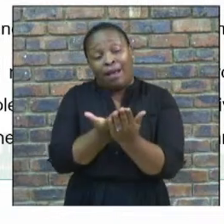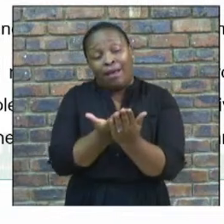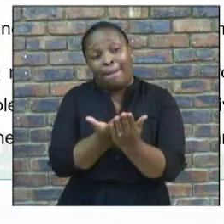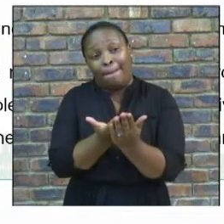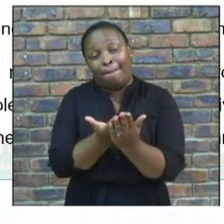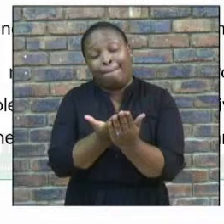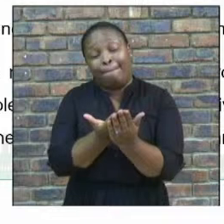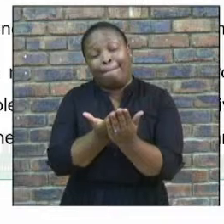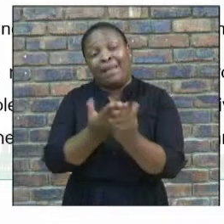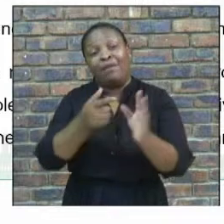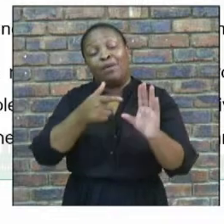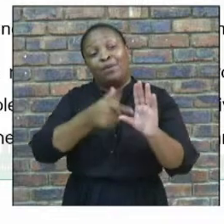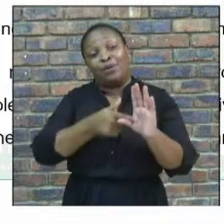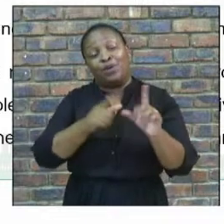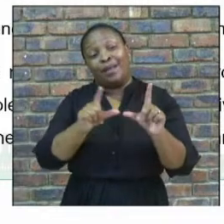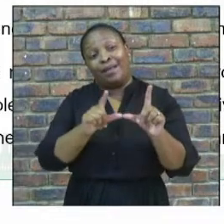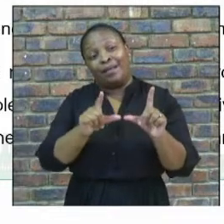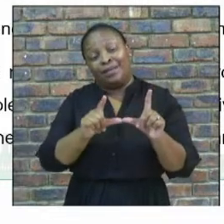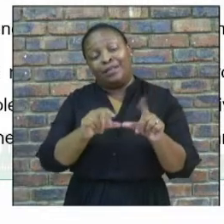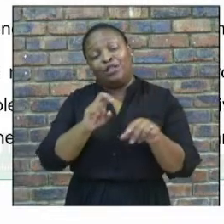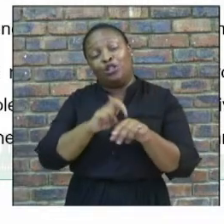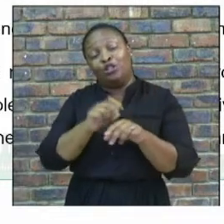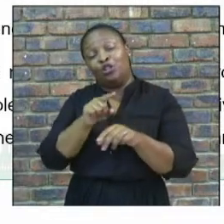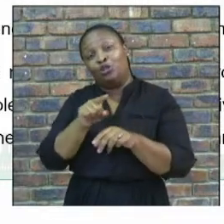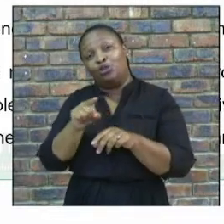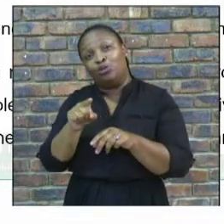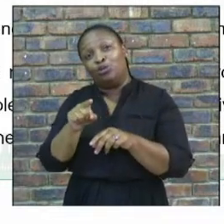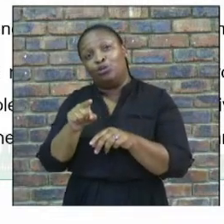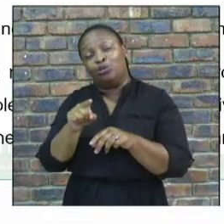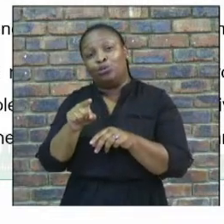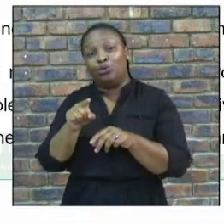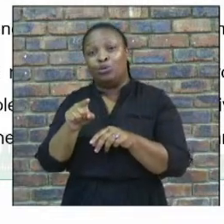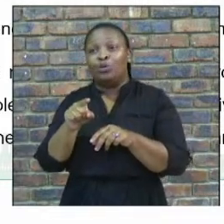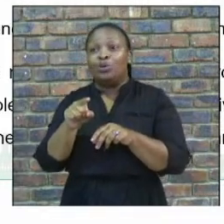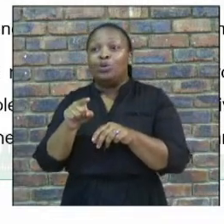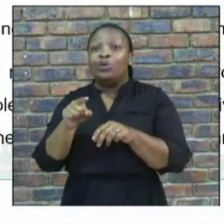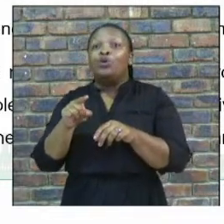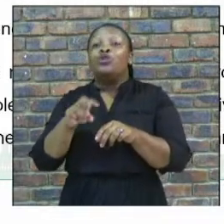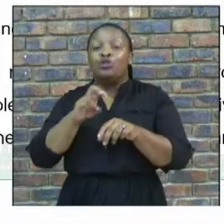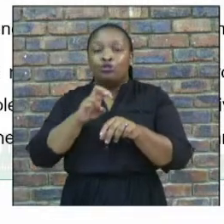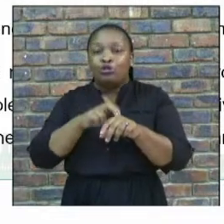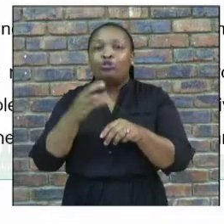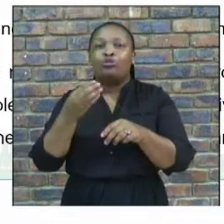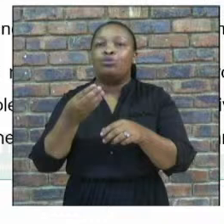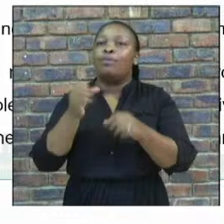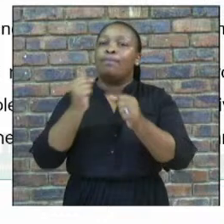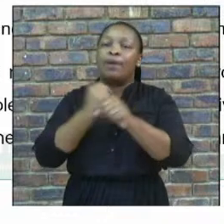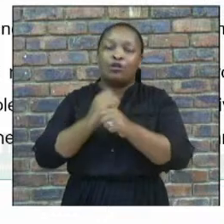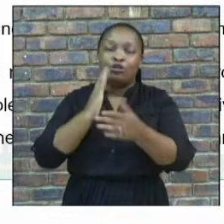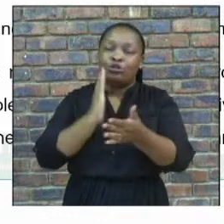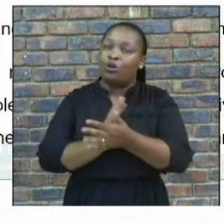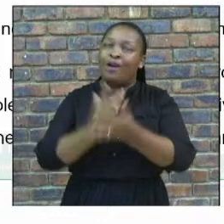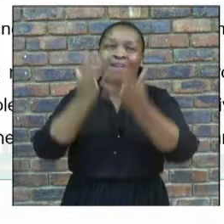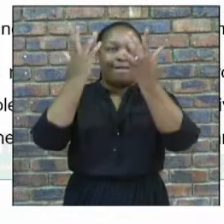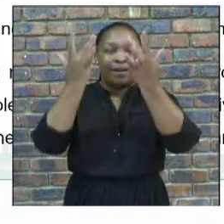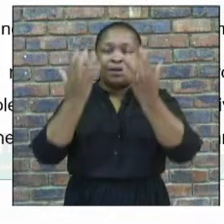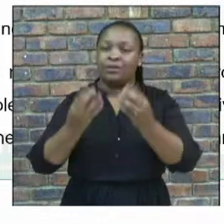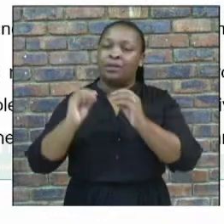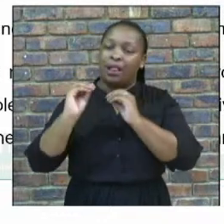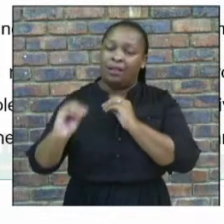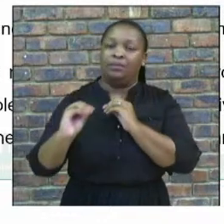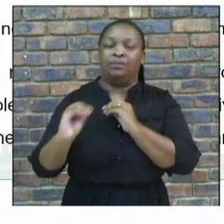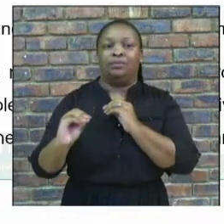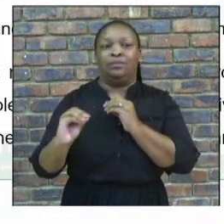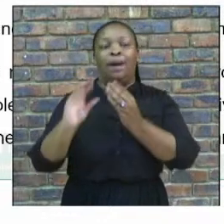petroleum operation, you need to provide financial guarantee, because we don't want a situation